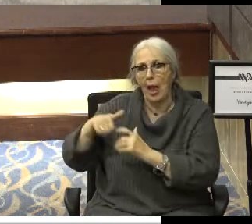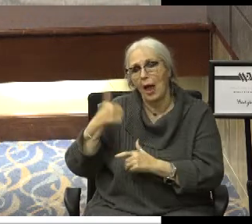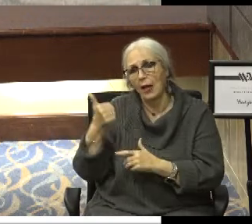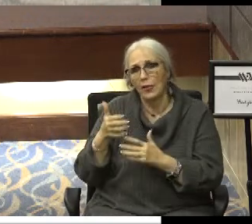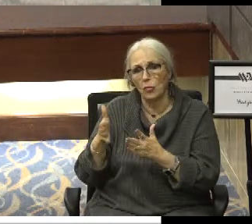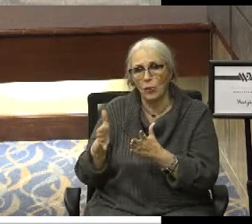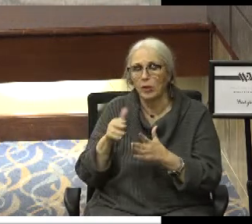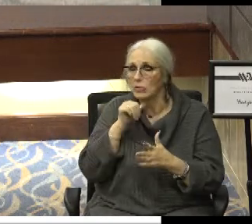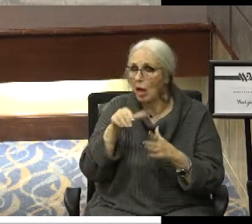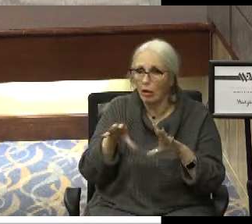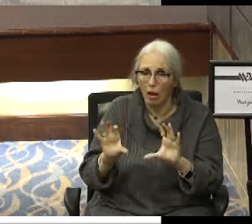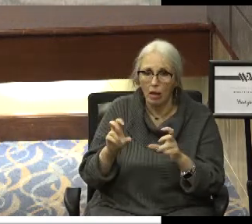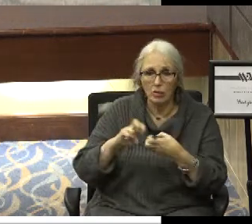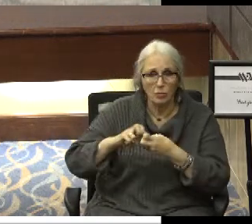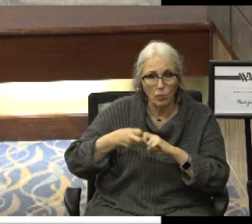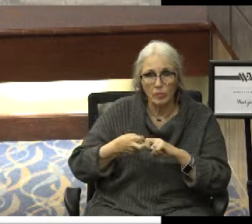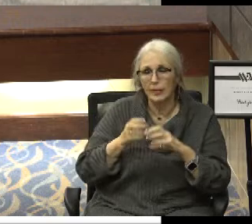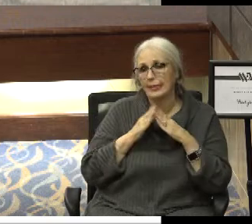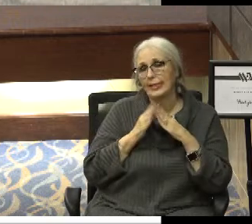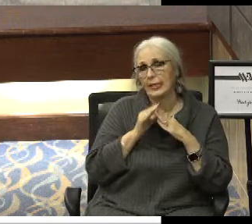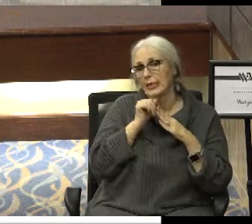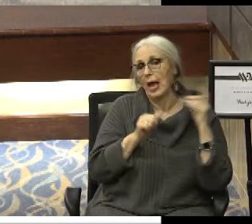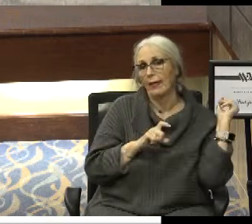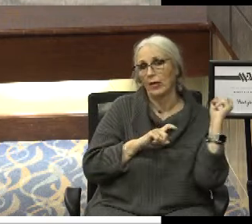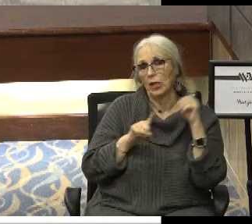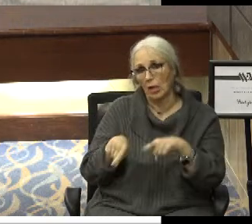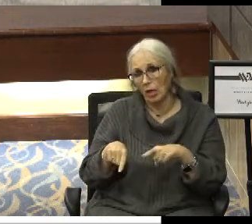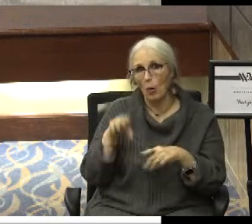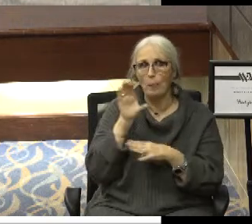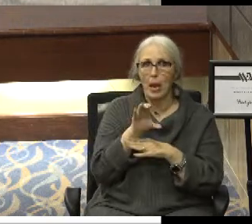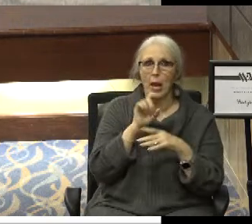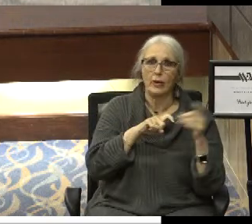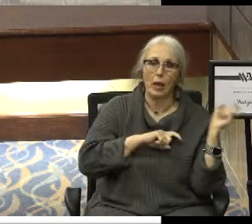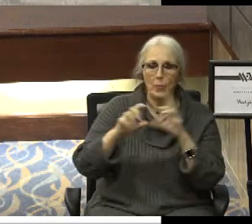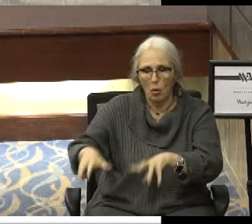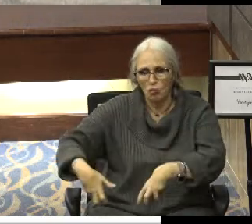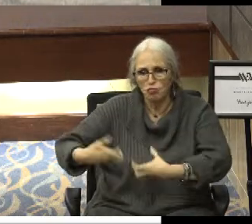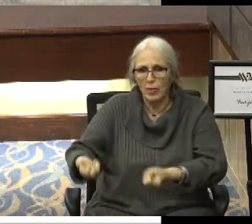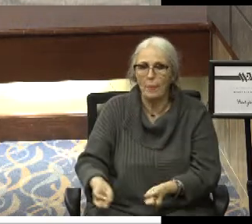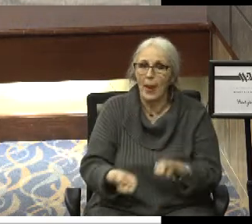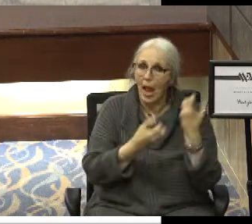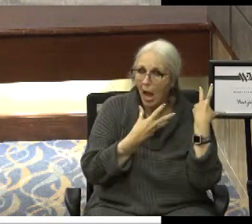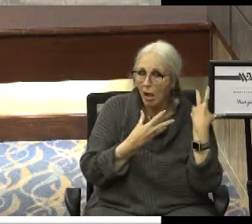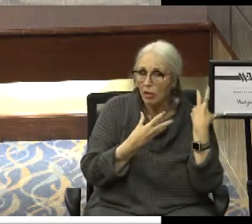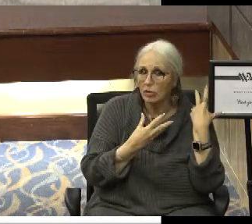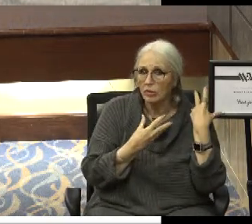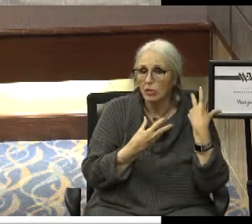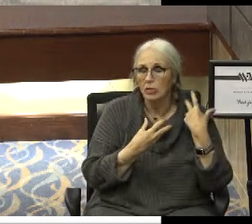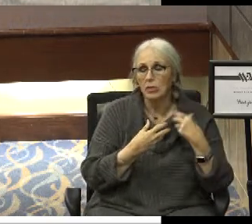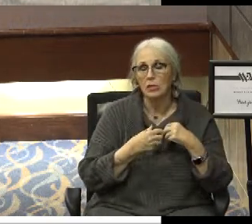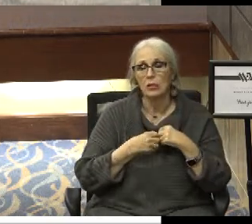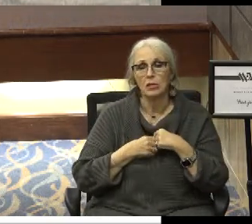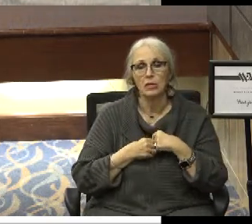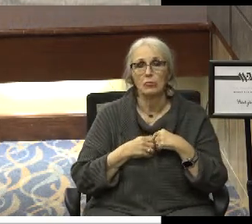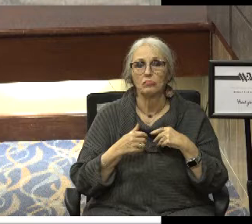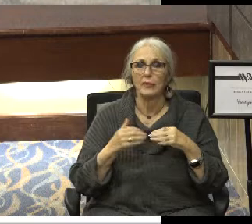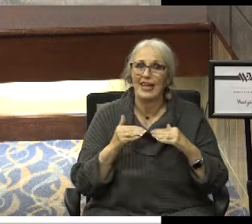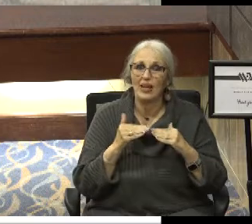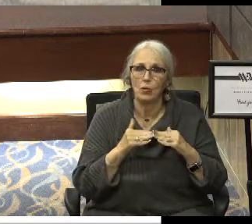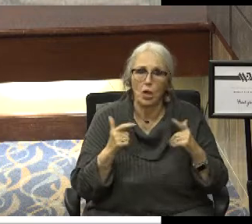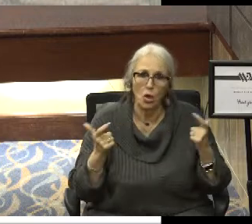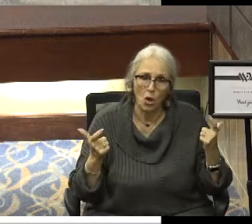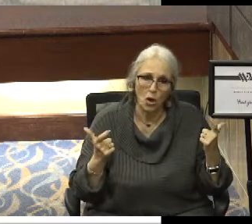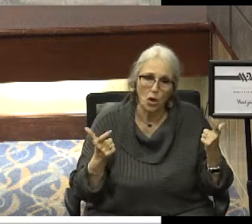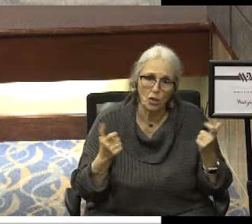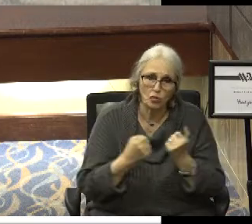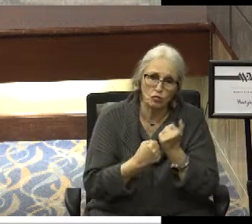a problem where the city would have to come in or Baylor would have to come in and rip out this almost equally large piece of